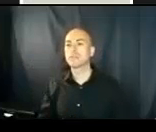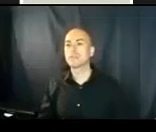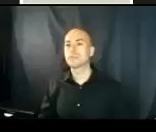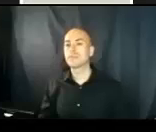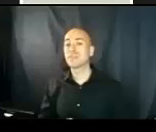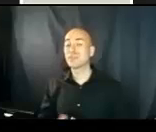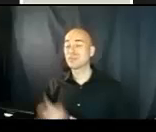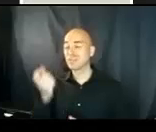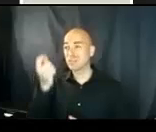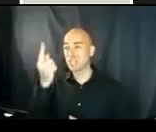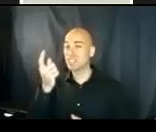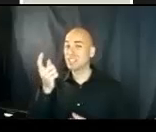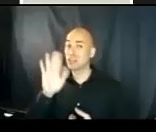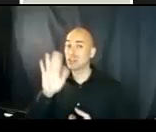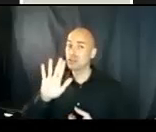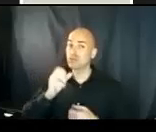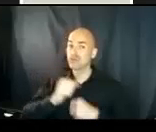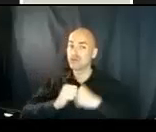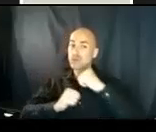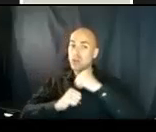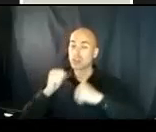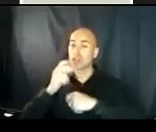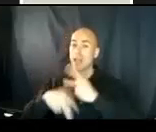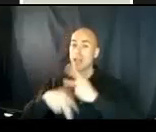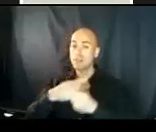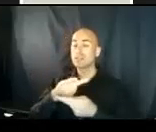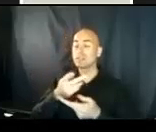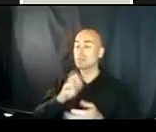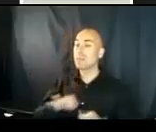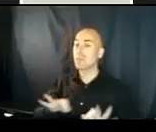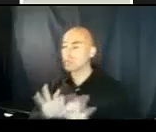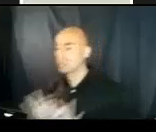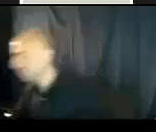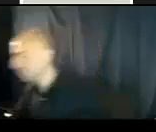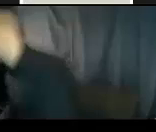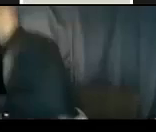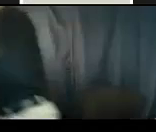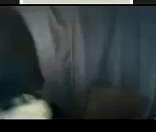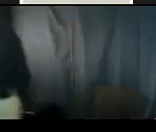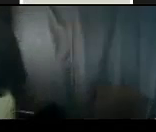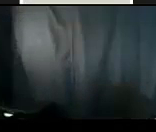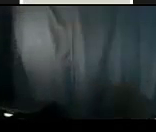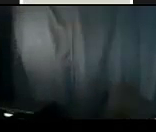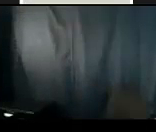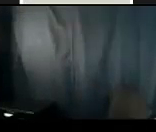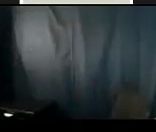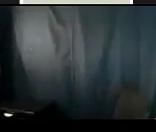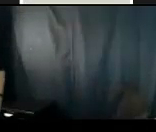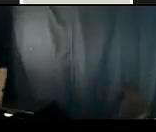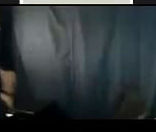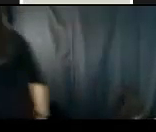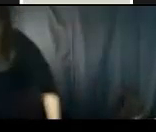into consideration for structural elements. Now, what do I mean by structural features? So let's talk about the